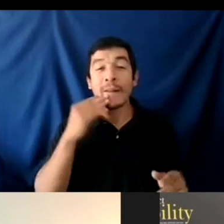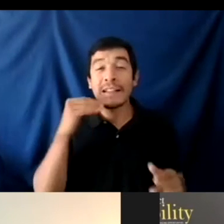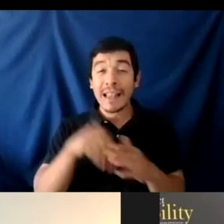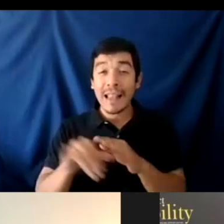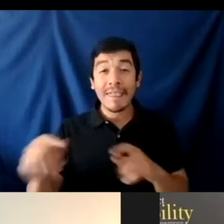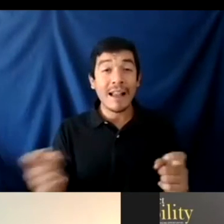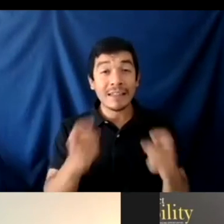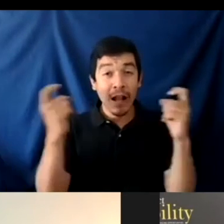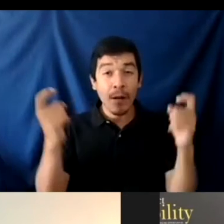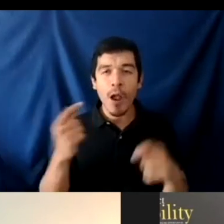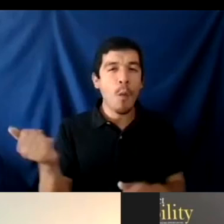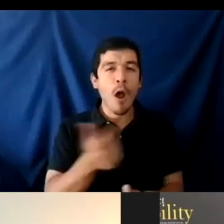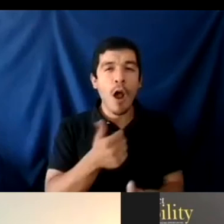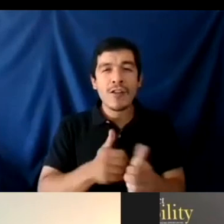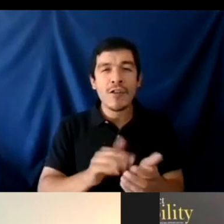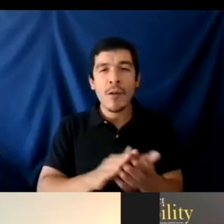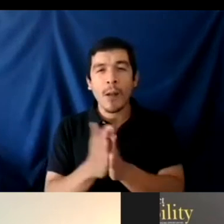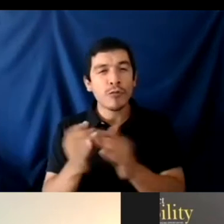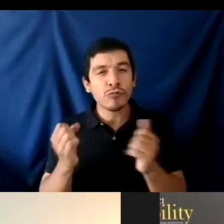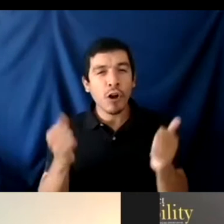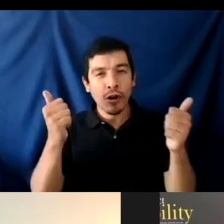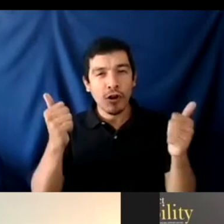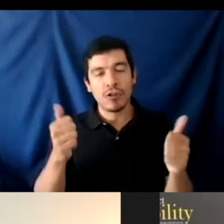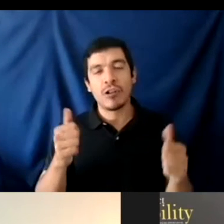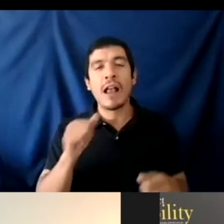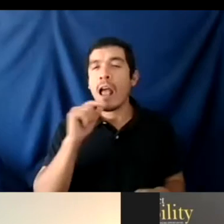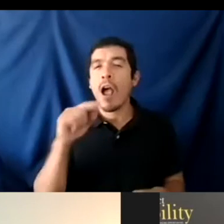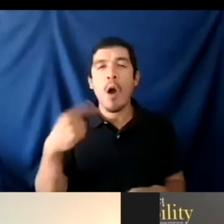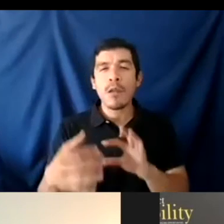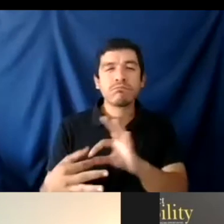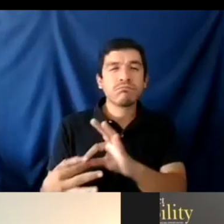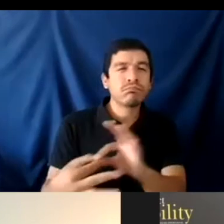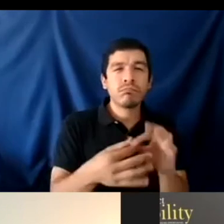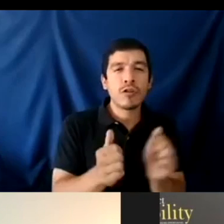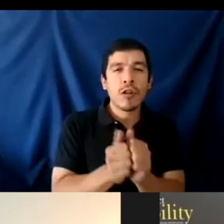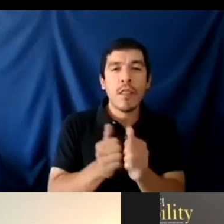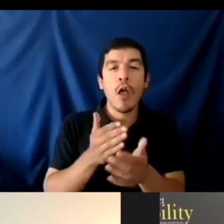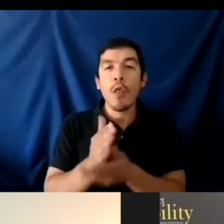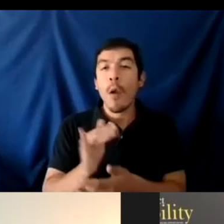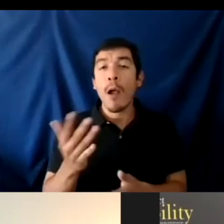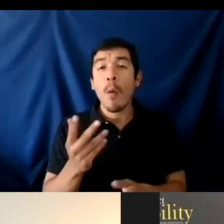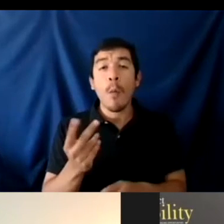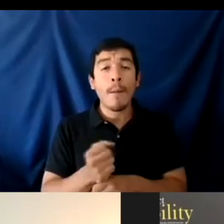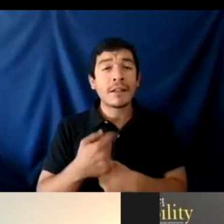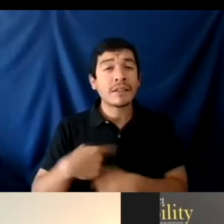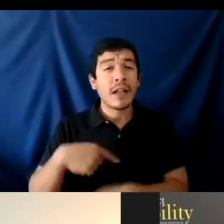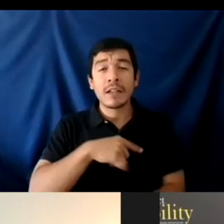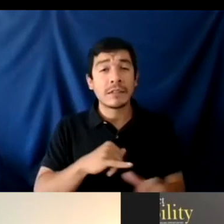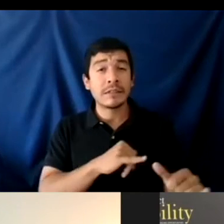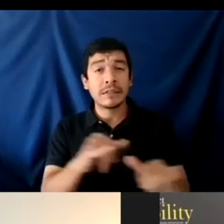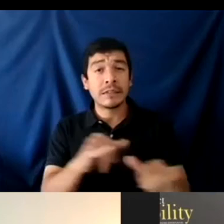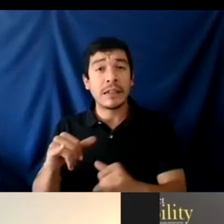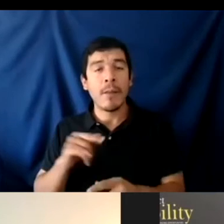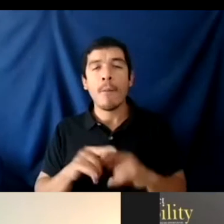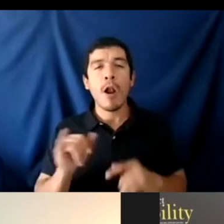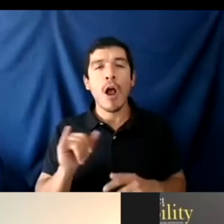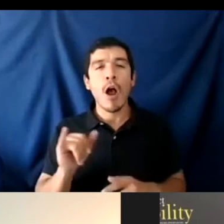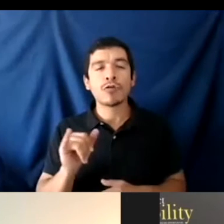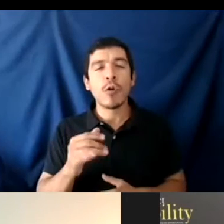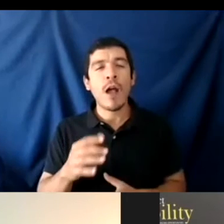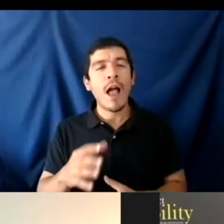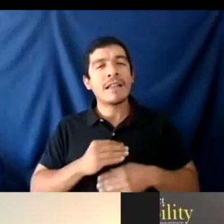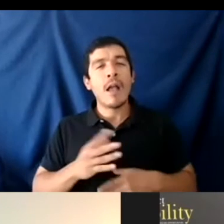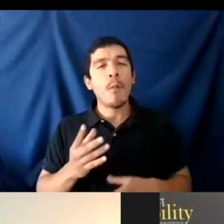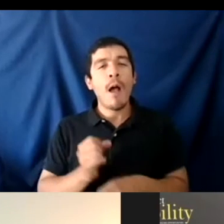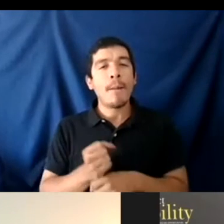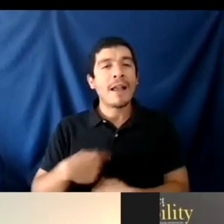that we each become stronger, not only bound together by what makes us alike, but also bound together by embracing what makes us